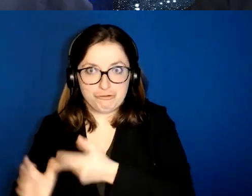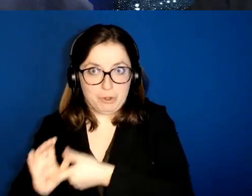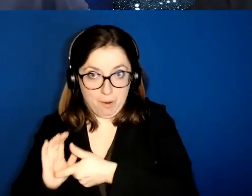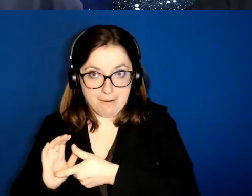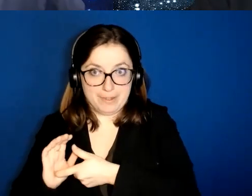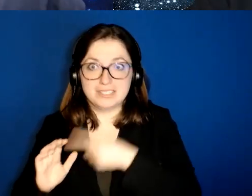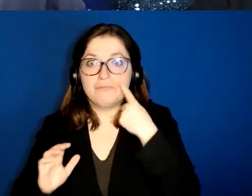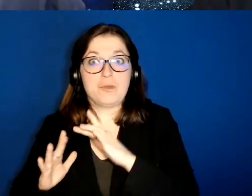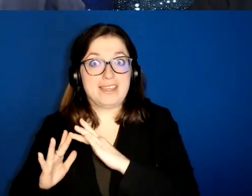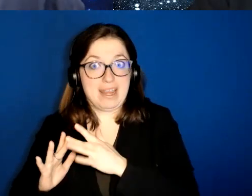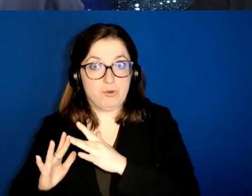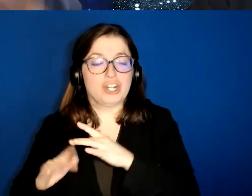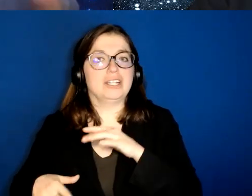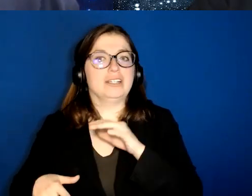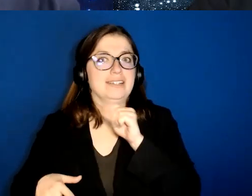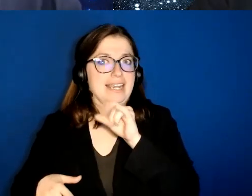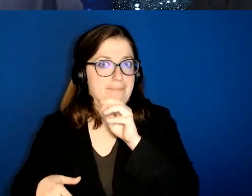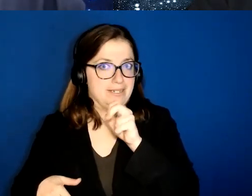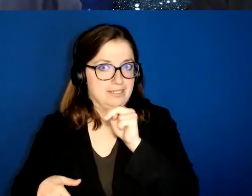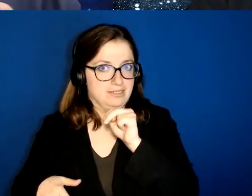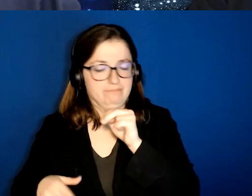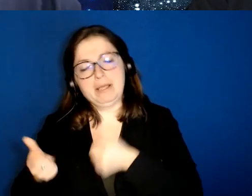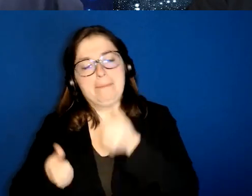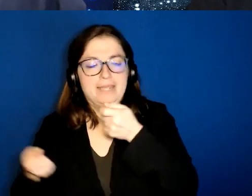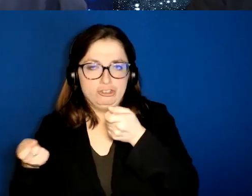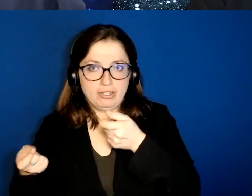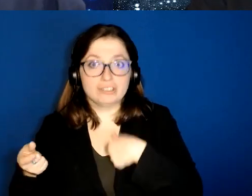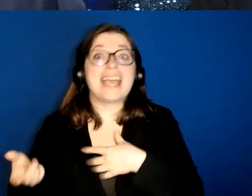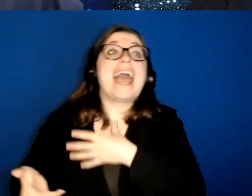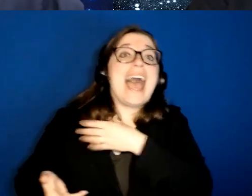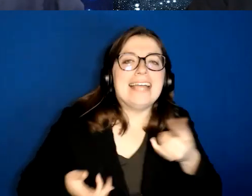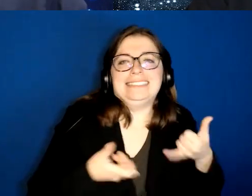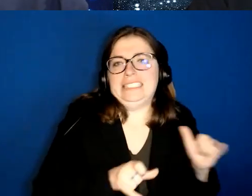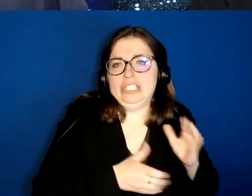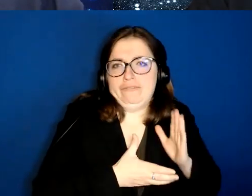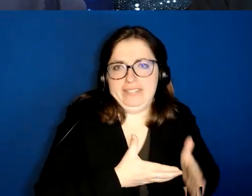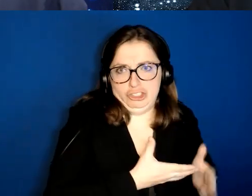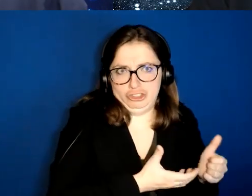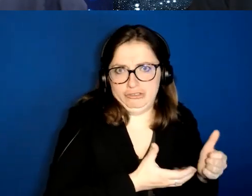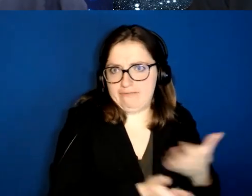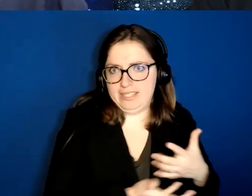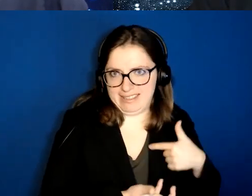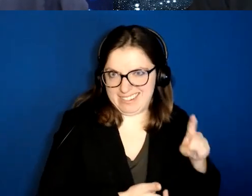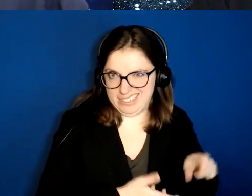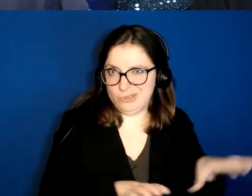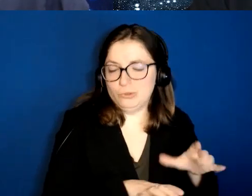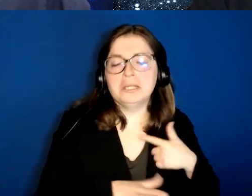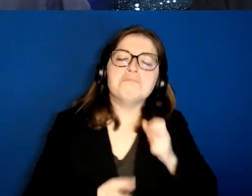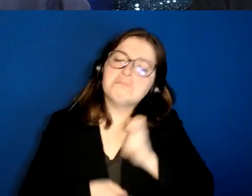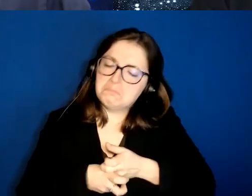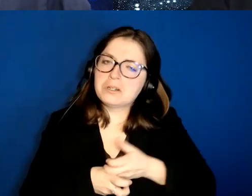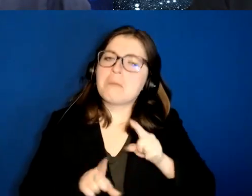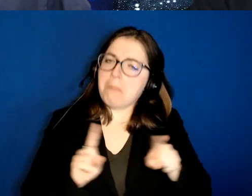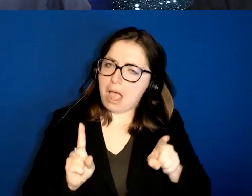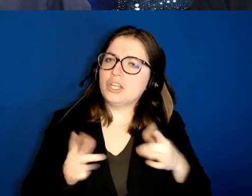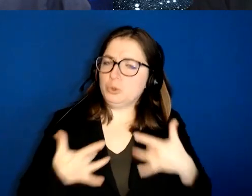network administrators and still get what you need to do done. It can be tricky, but there's usually a way. I